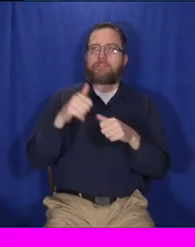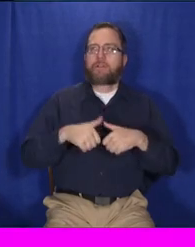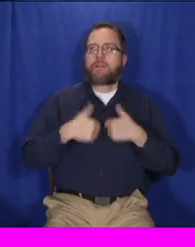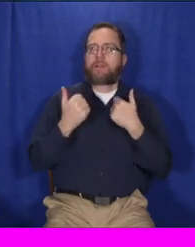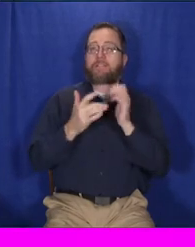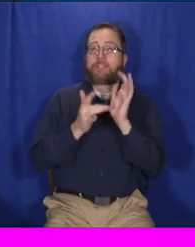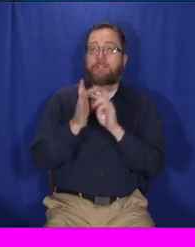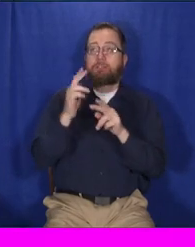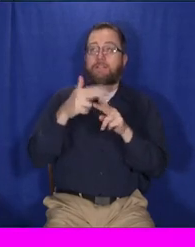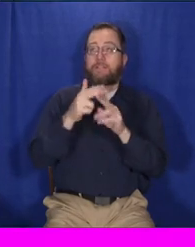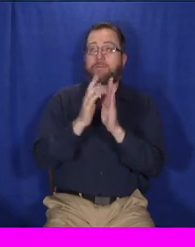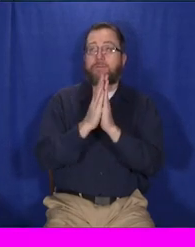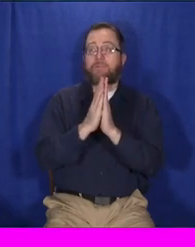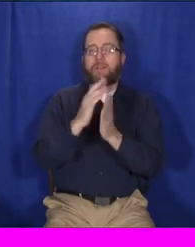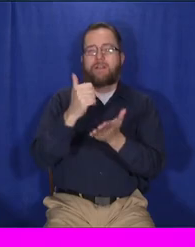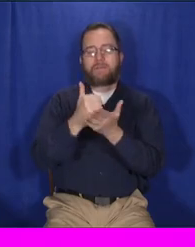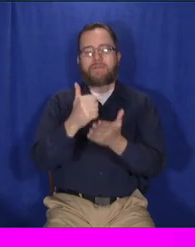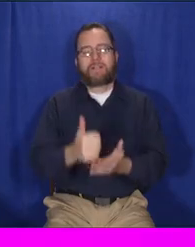praise you, Lord. Amen.